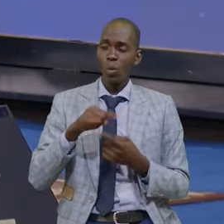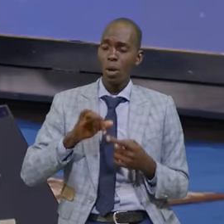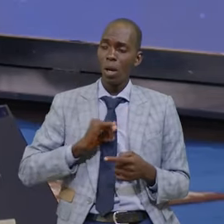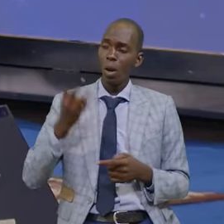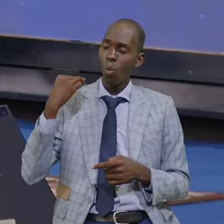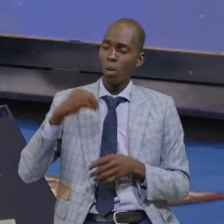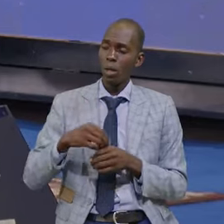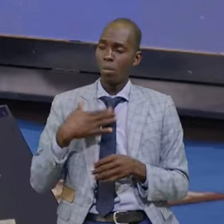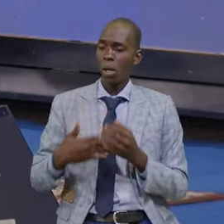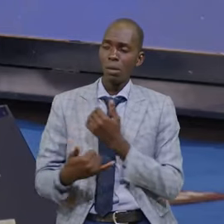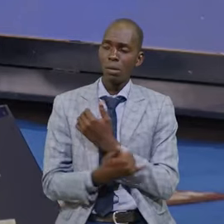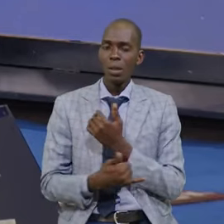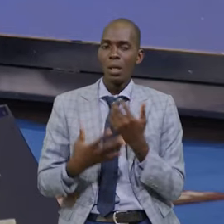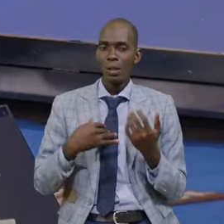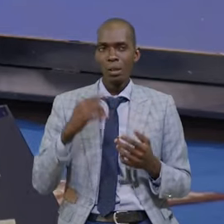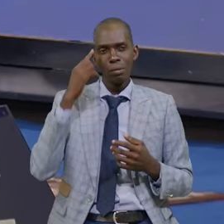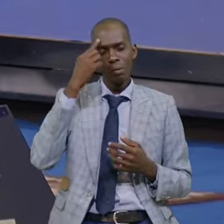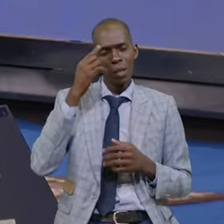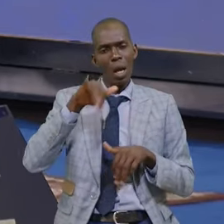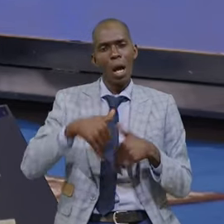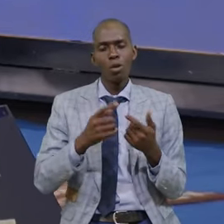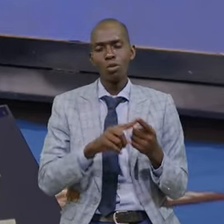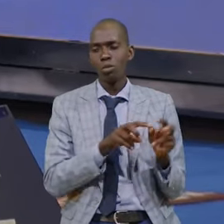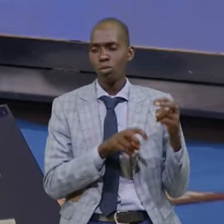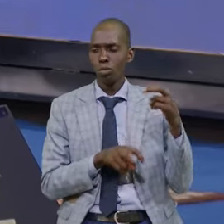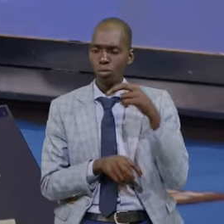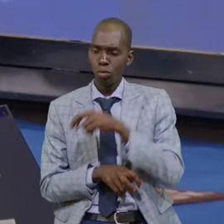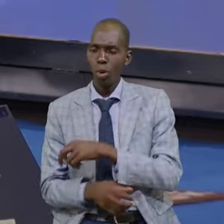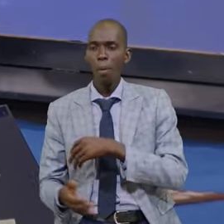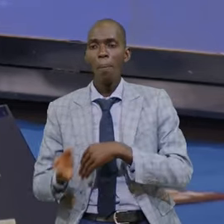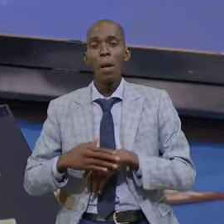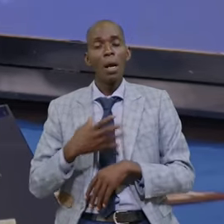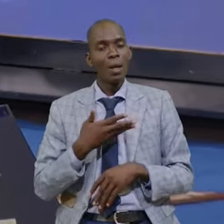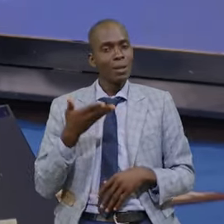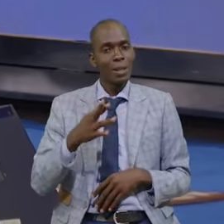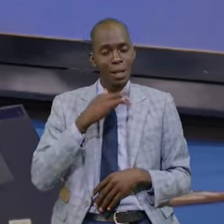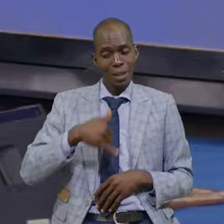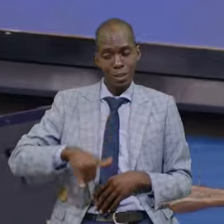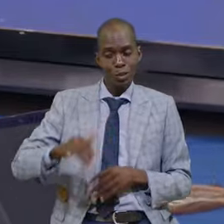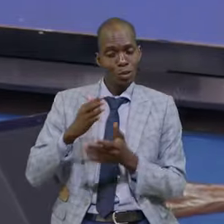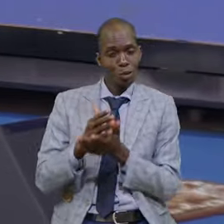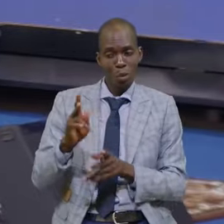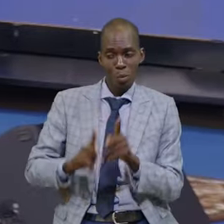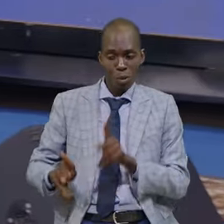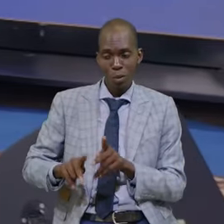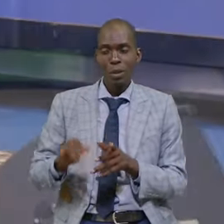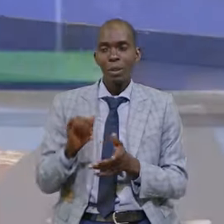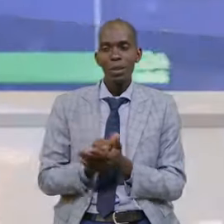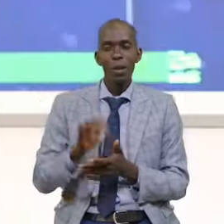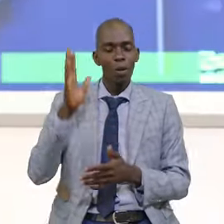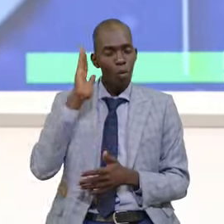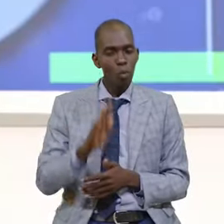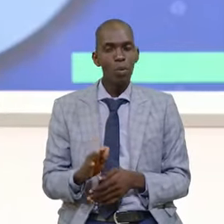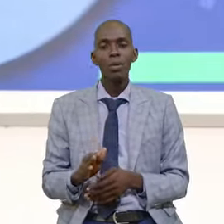they're looking for ways to come back. And there's still people that will not see any good, but